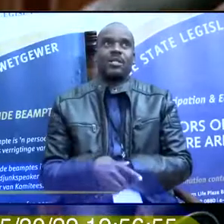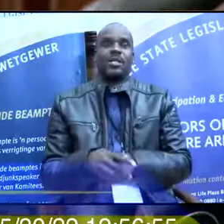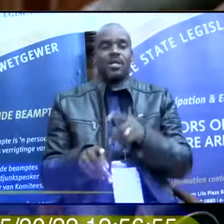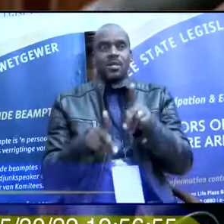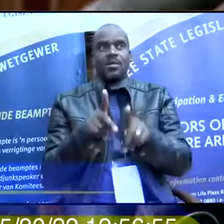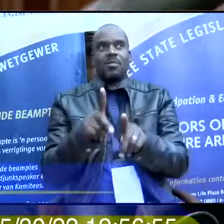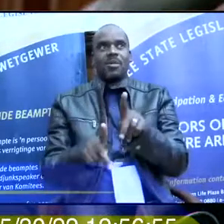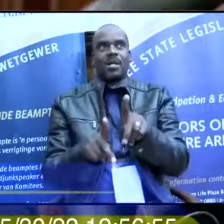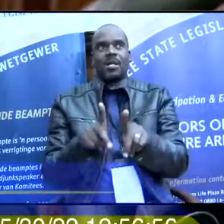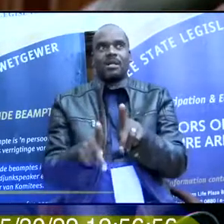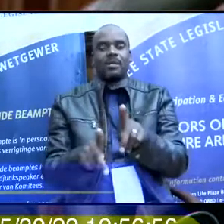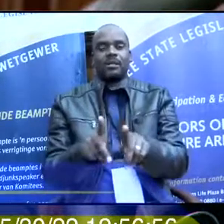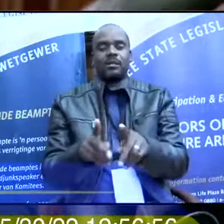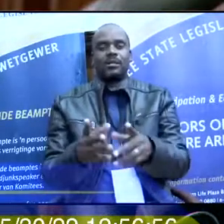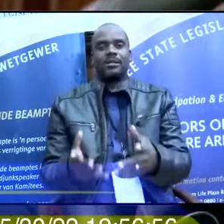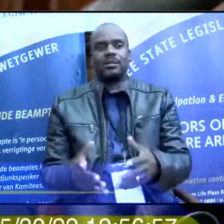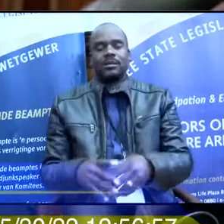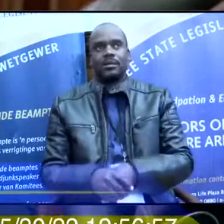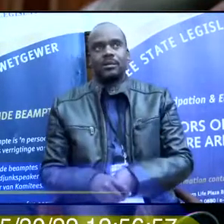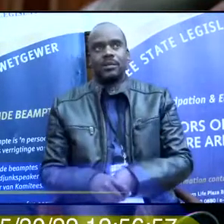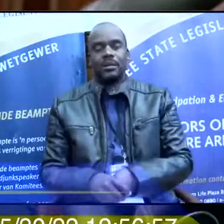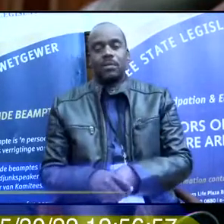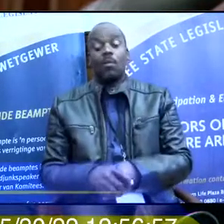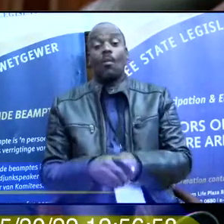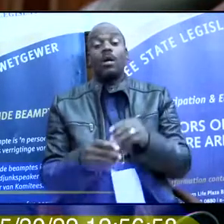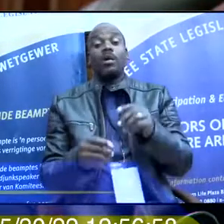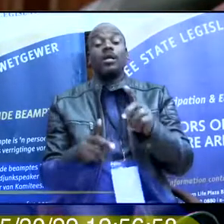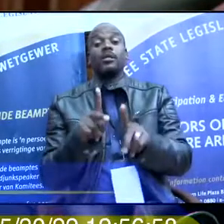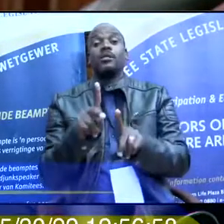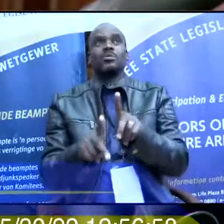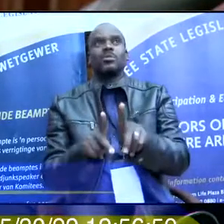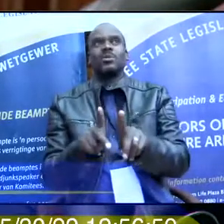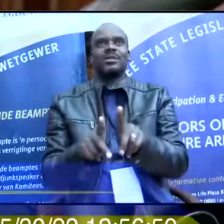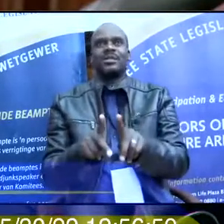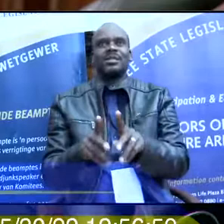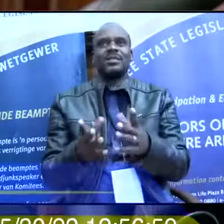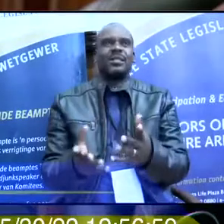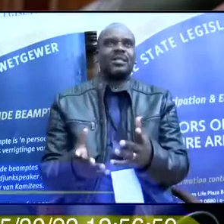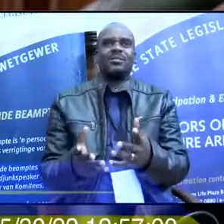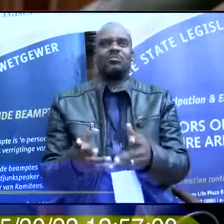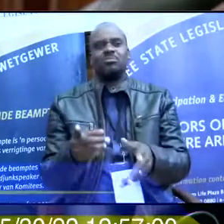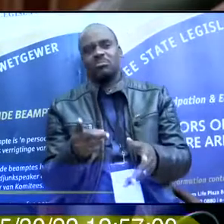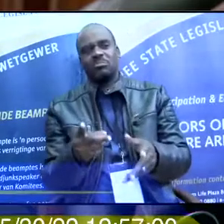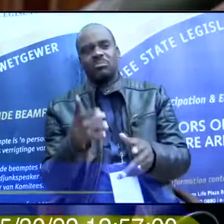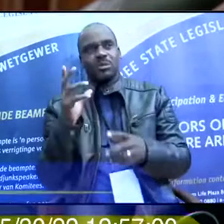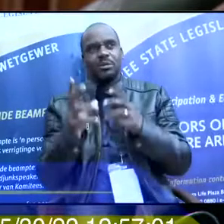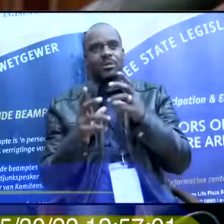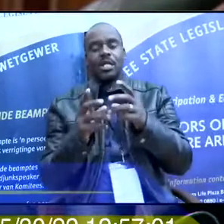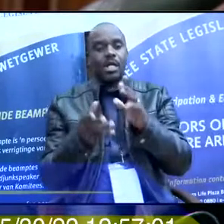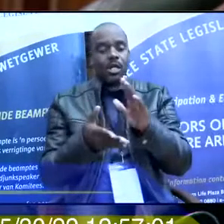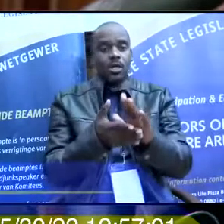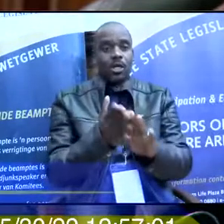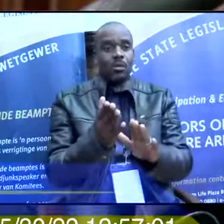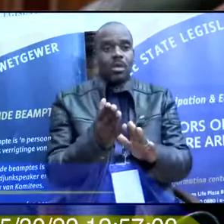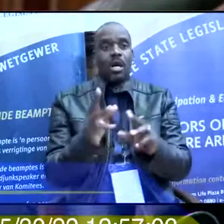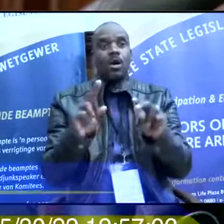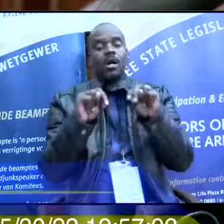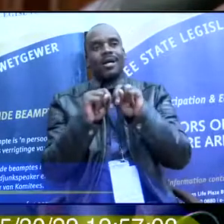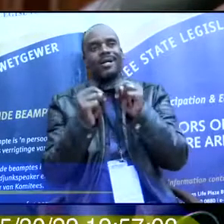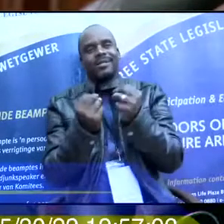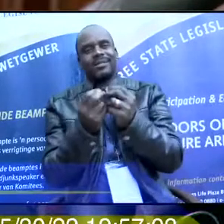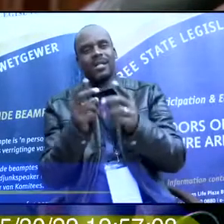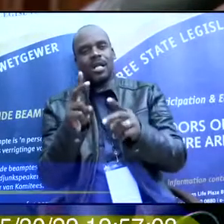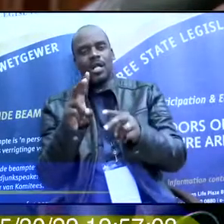favorance it won't be implemented it won't be presented in cancer go and ask what happened to the section